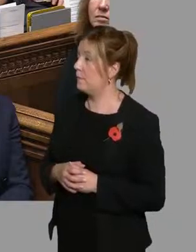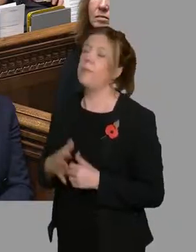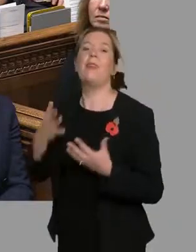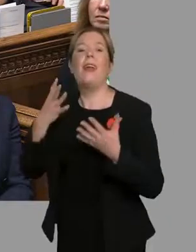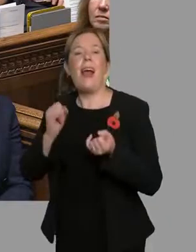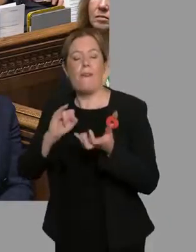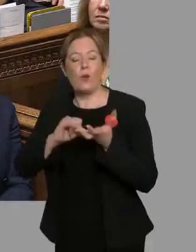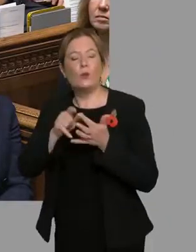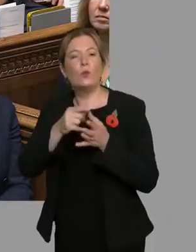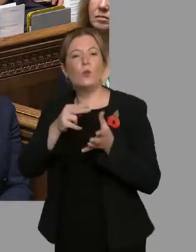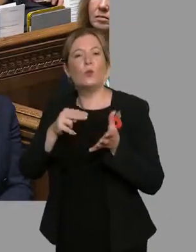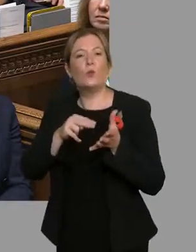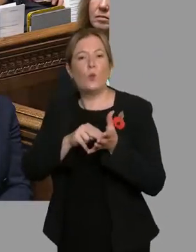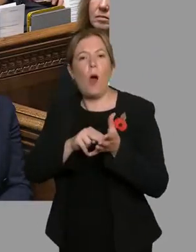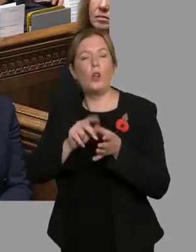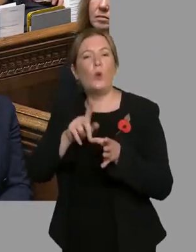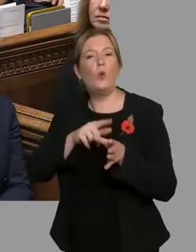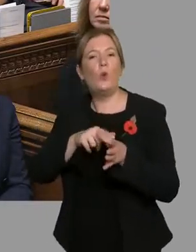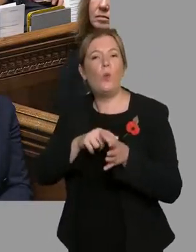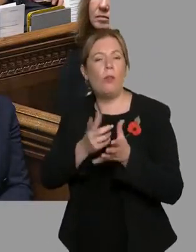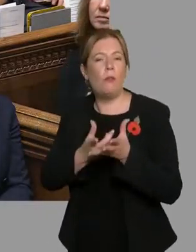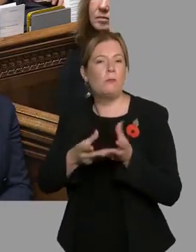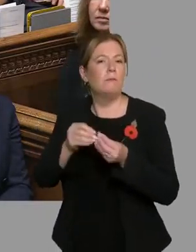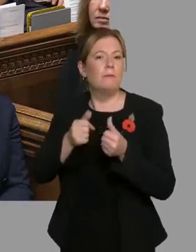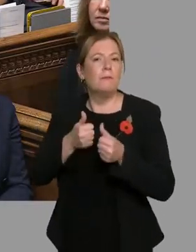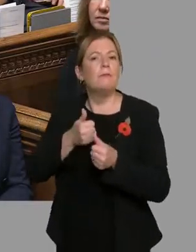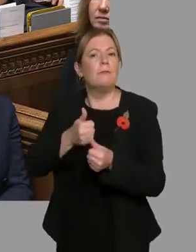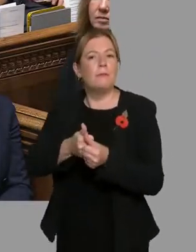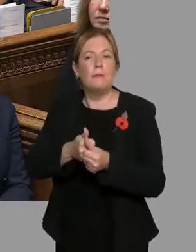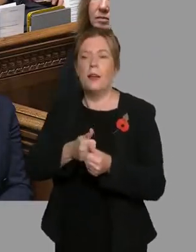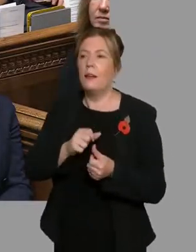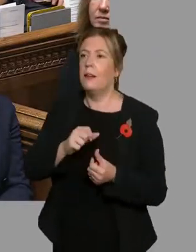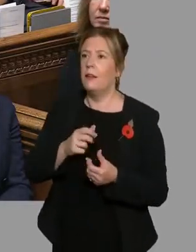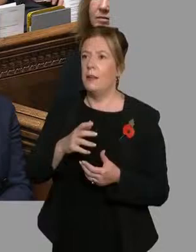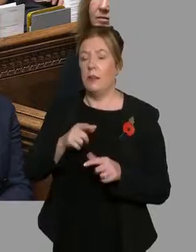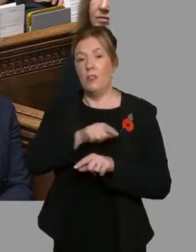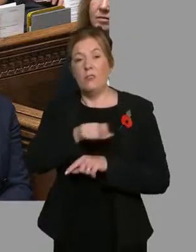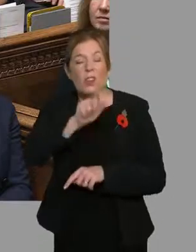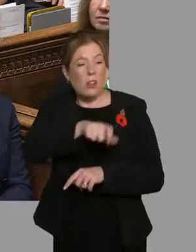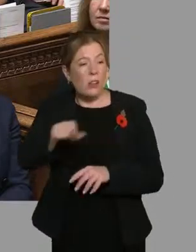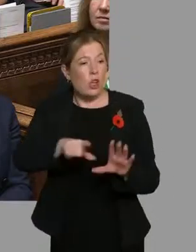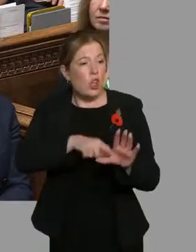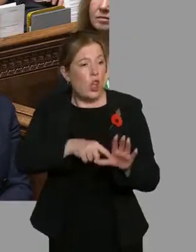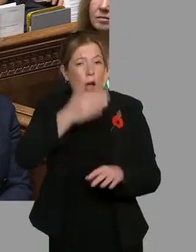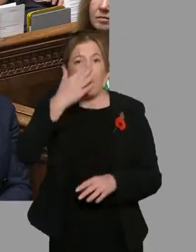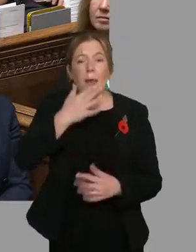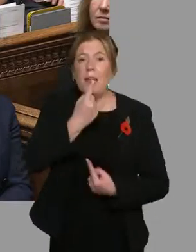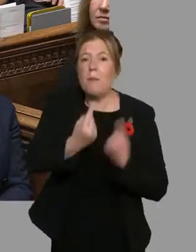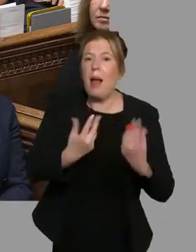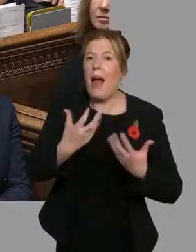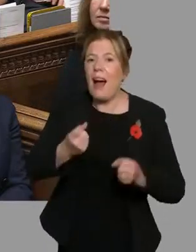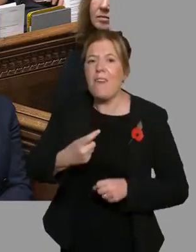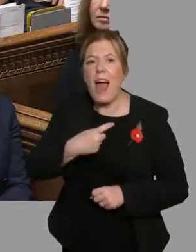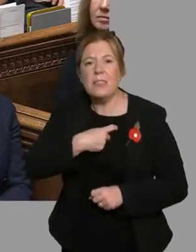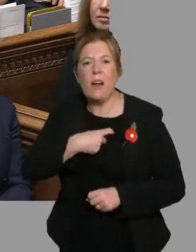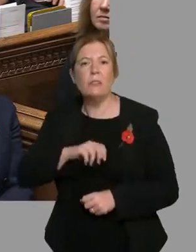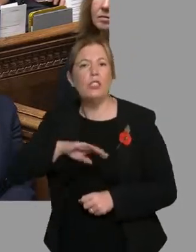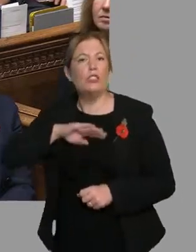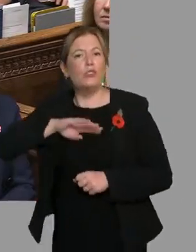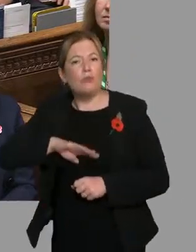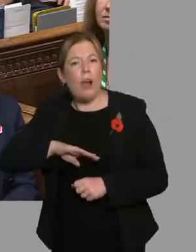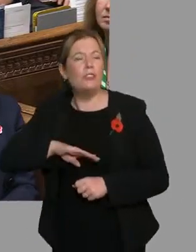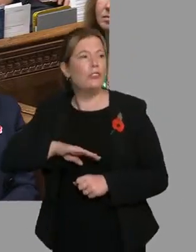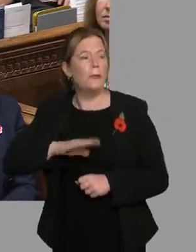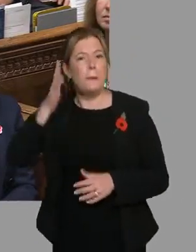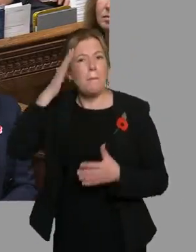better future to teenagers like Lex and Megan who've been facing anxiety, depression and long mental health waiting lists, as well as families